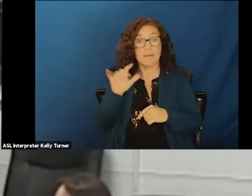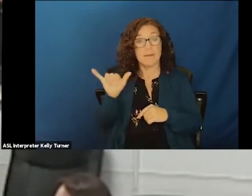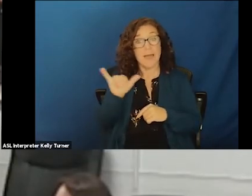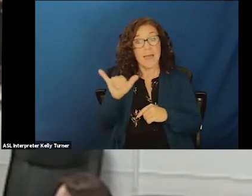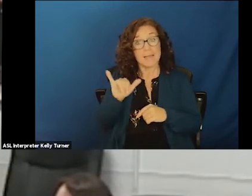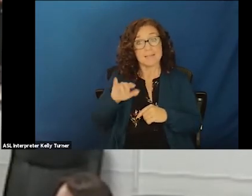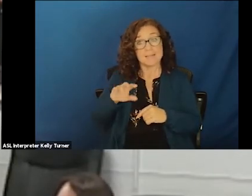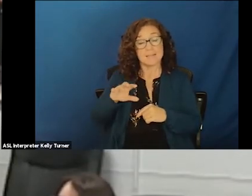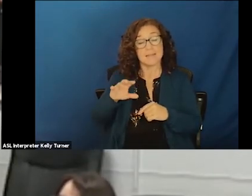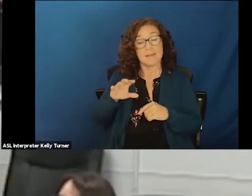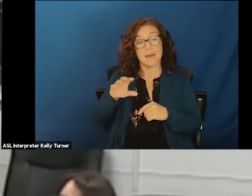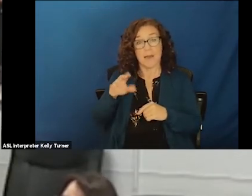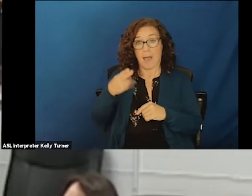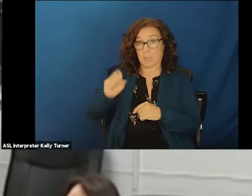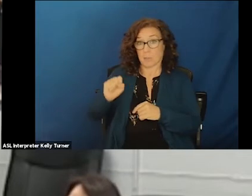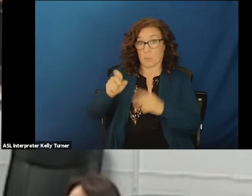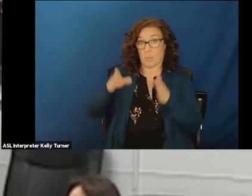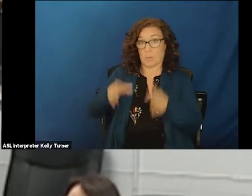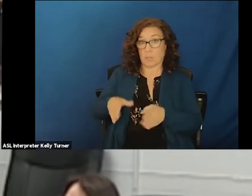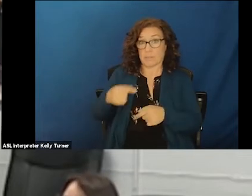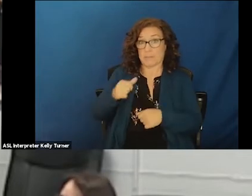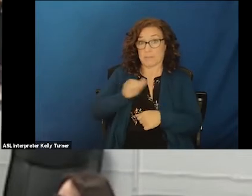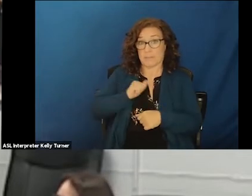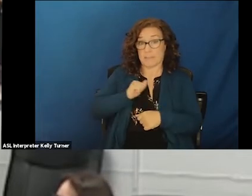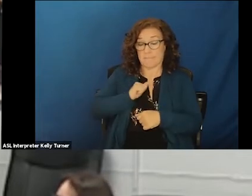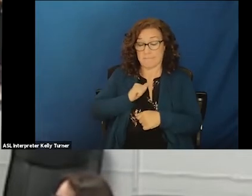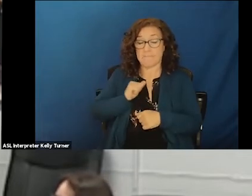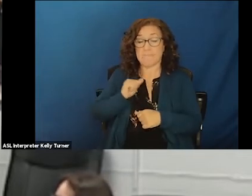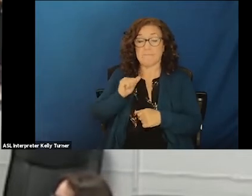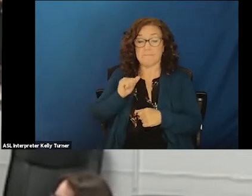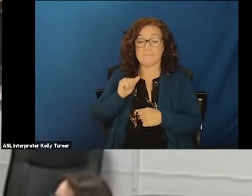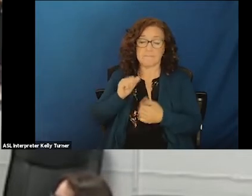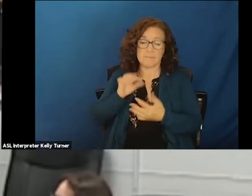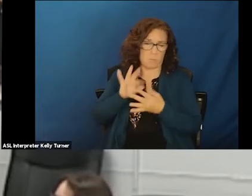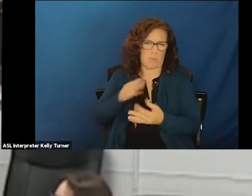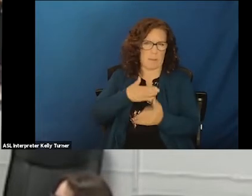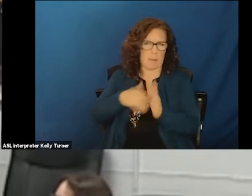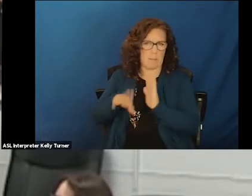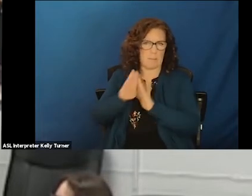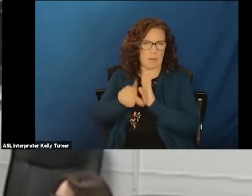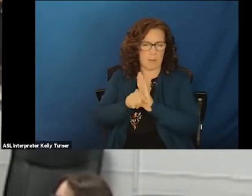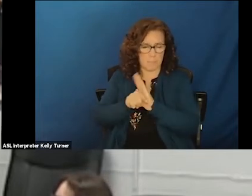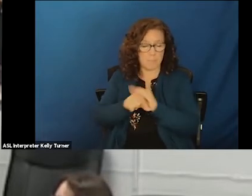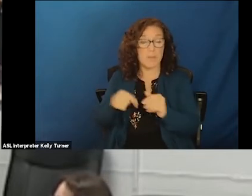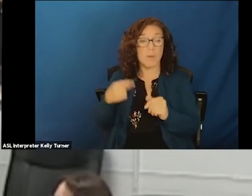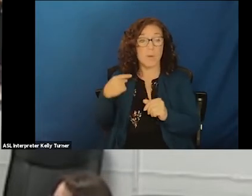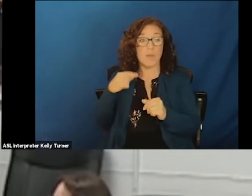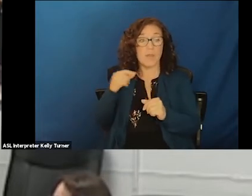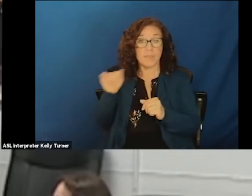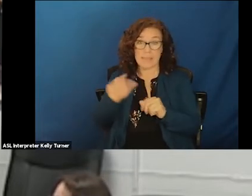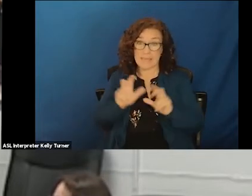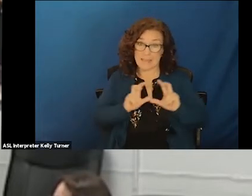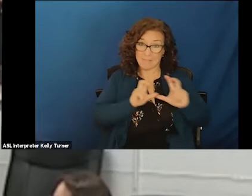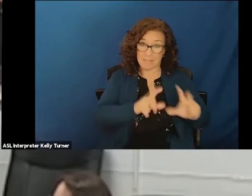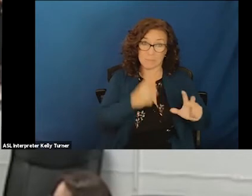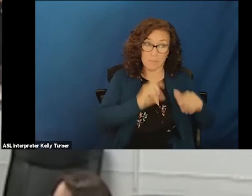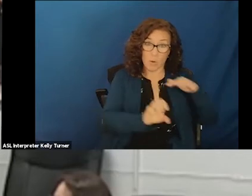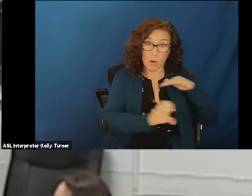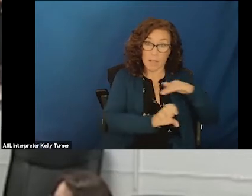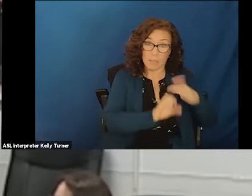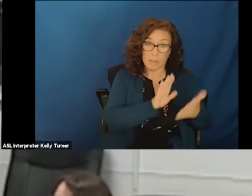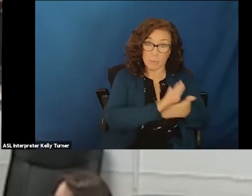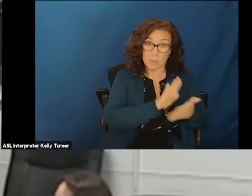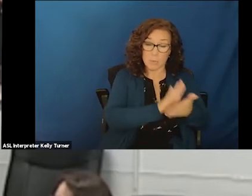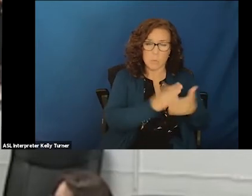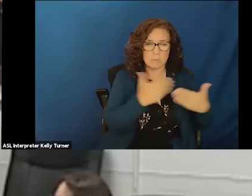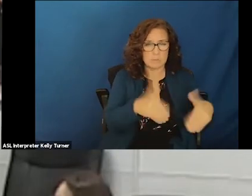the investment in elementary is so critically important because we cannot be a district that relies on secondary to